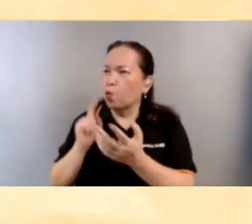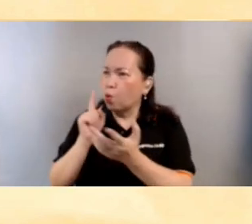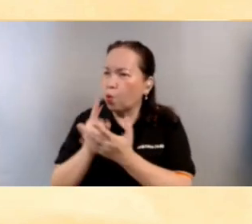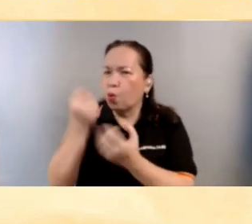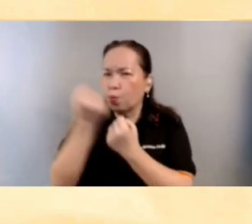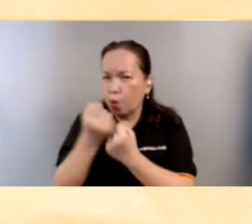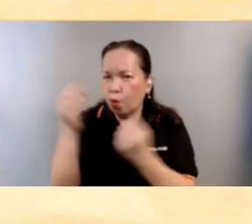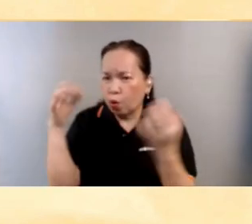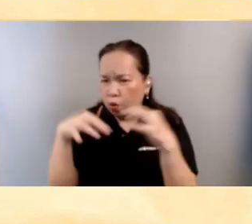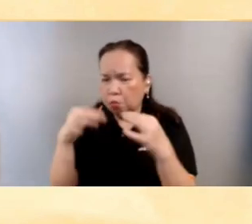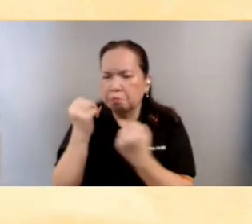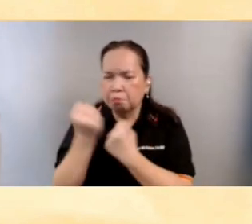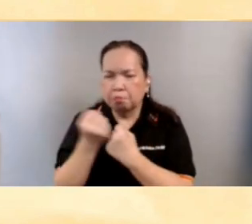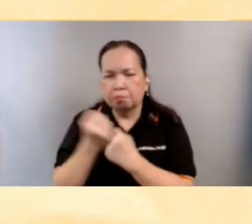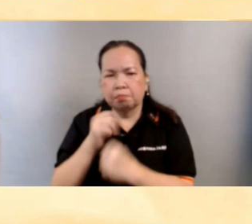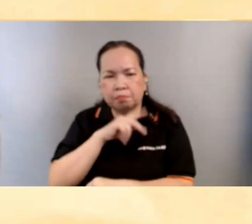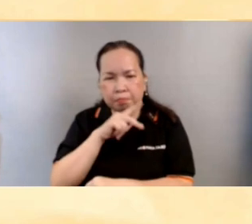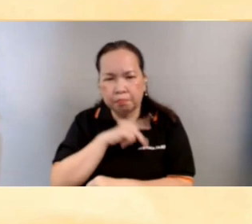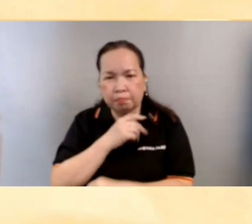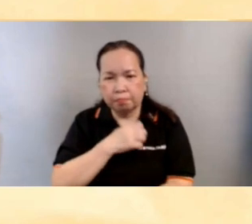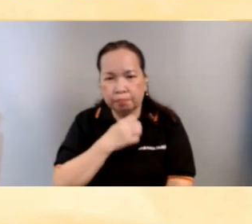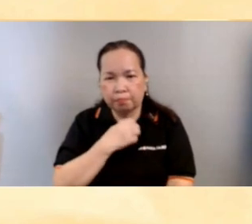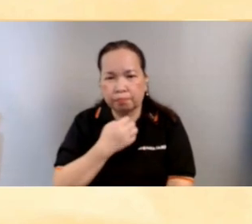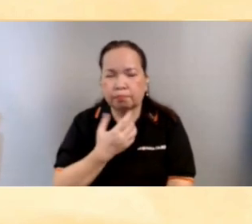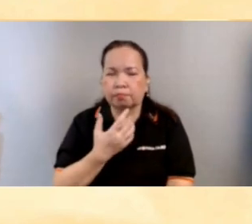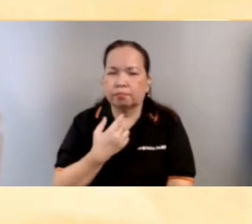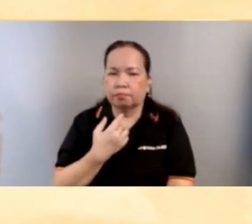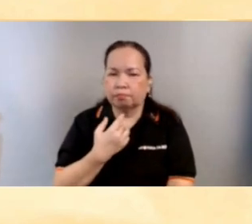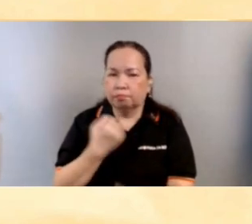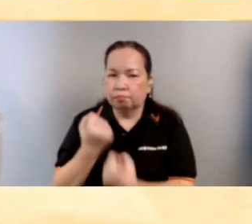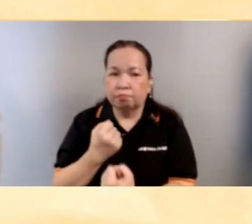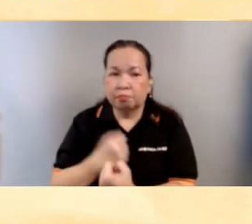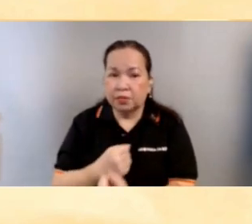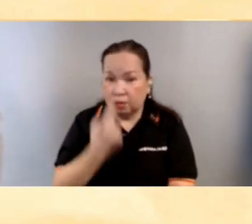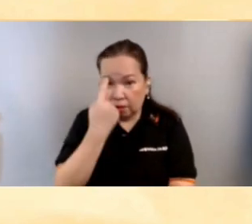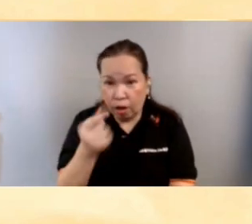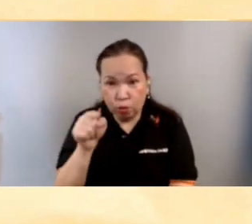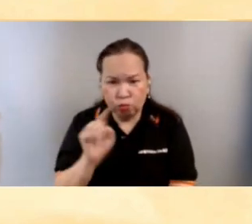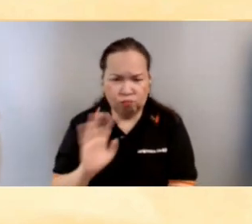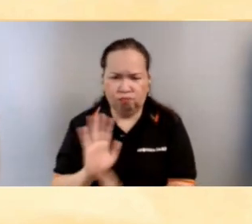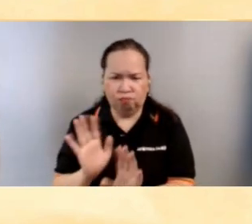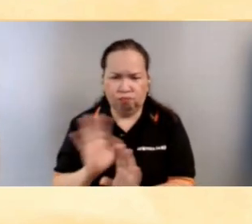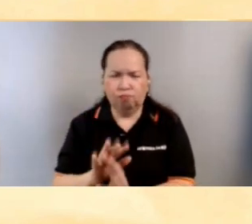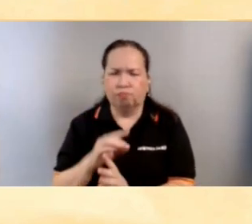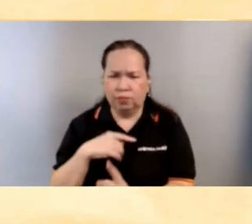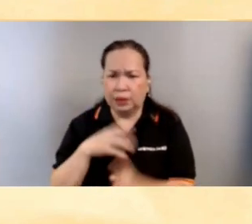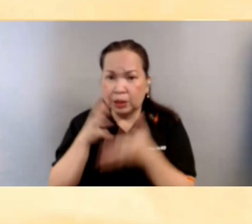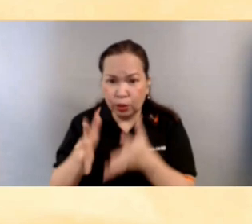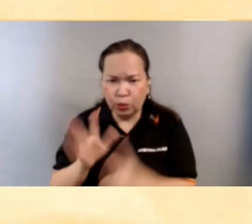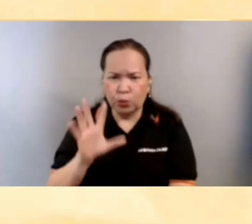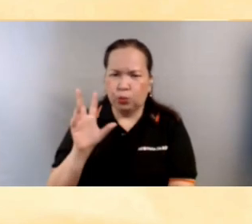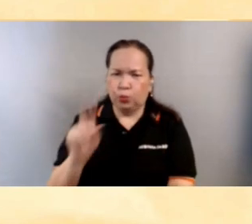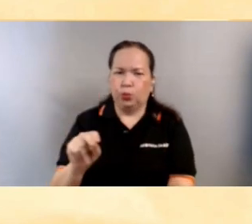and physical support. And the famous saying, hindi ka nag-iisa, walang iwanan, tulungan tayo. And I'd like to